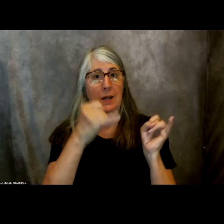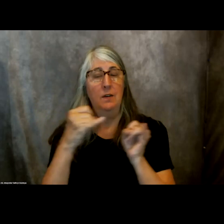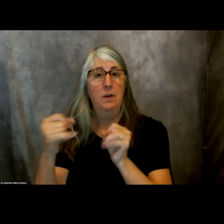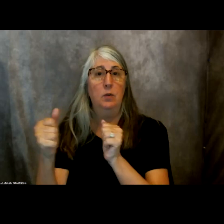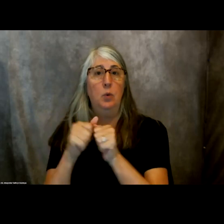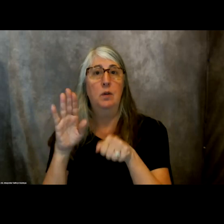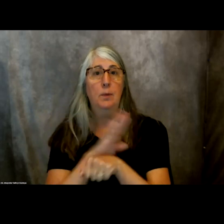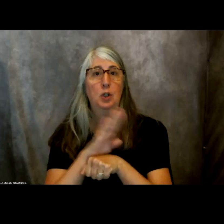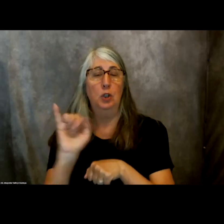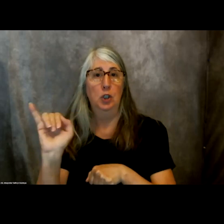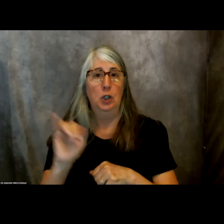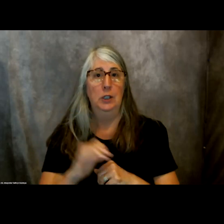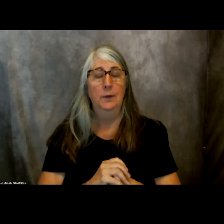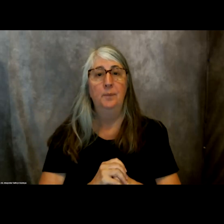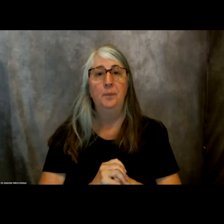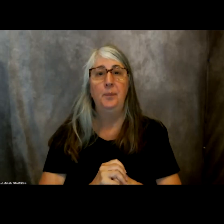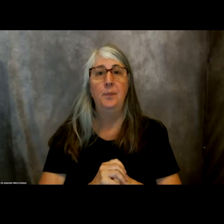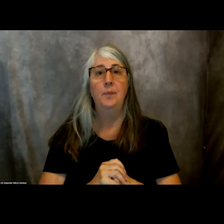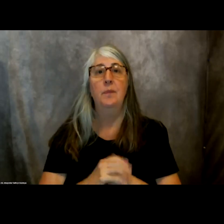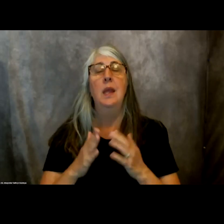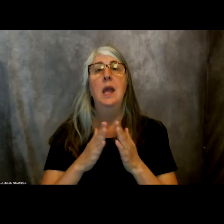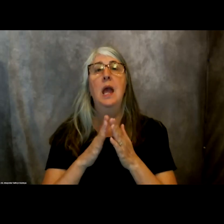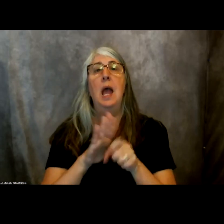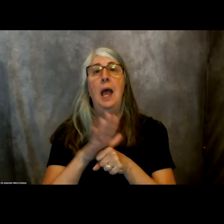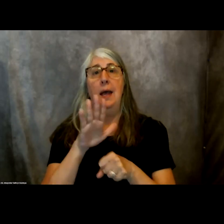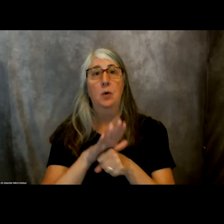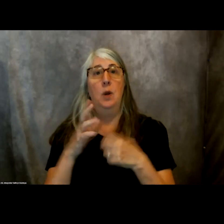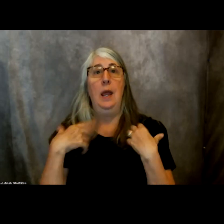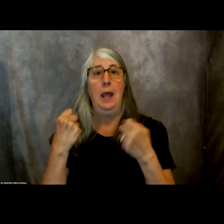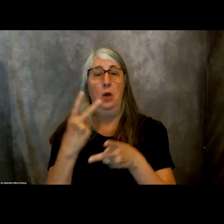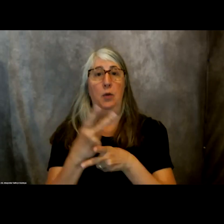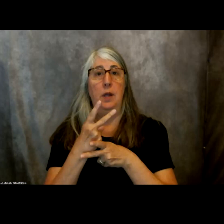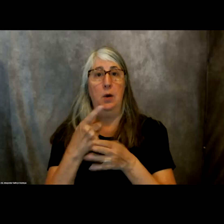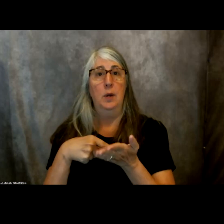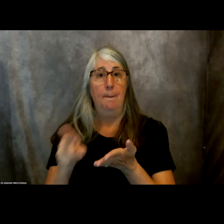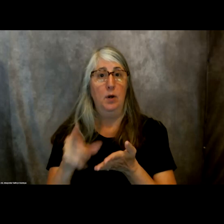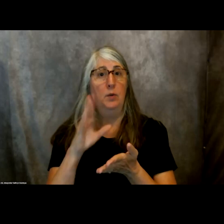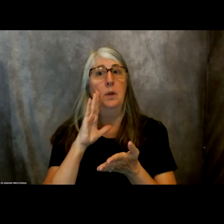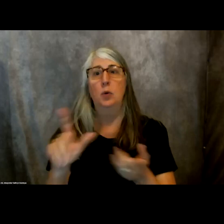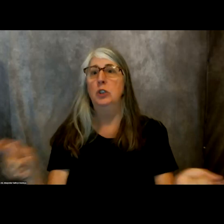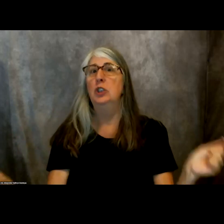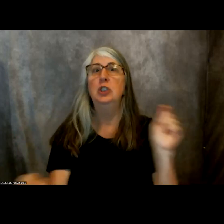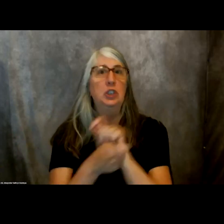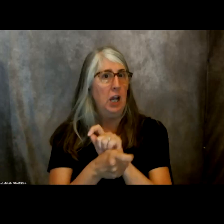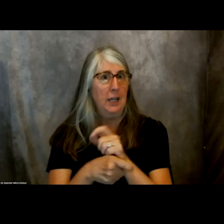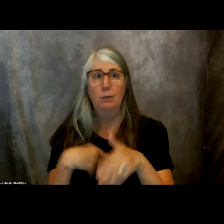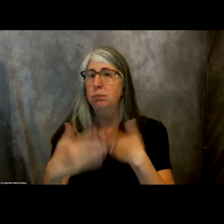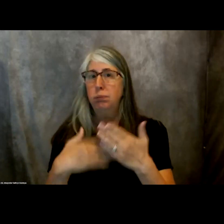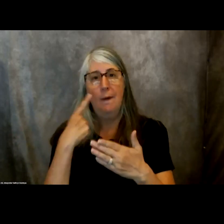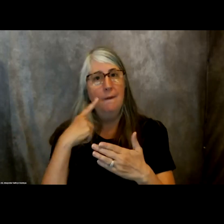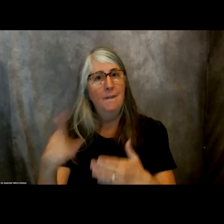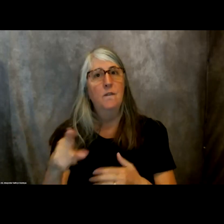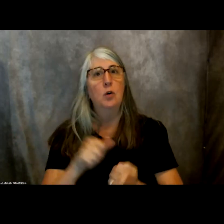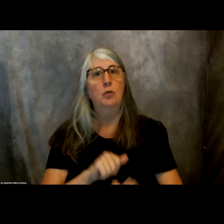commercial insurance. Adequate healthcare reimbursement would be a game changer and would go far in addressing a